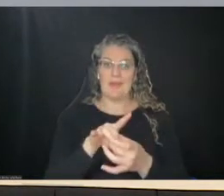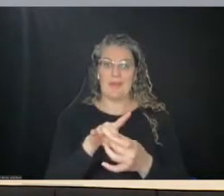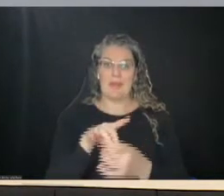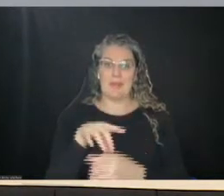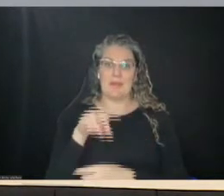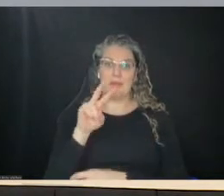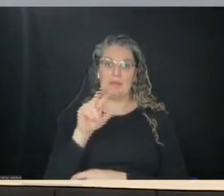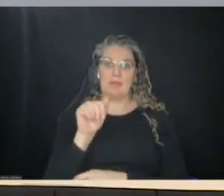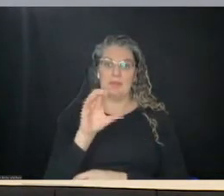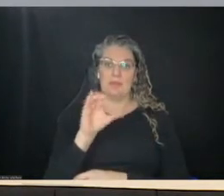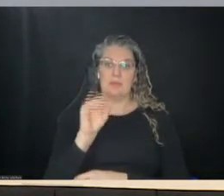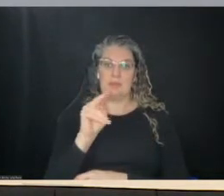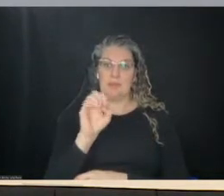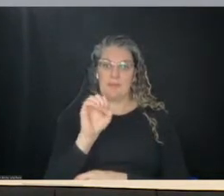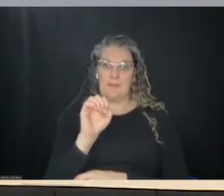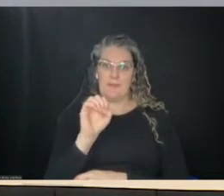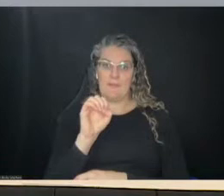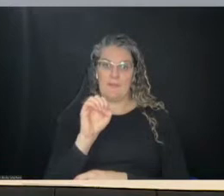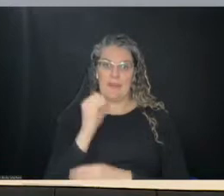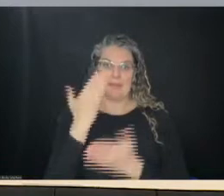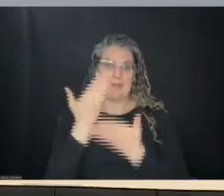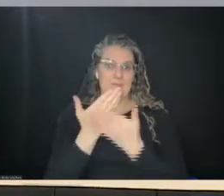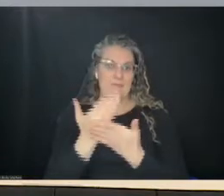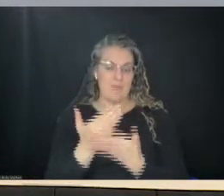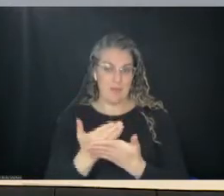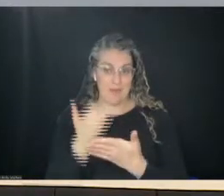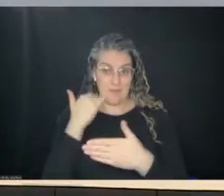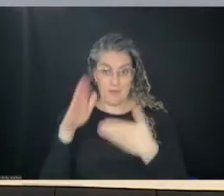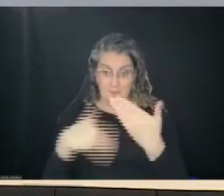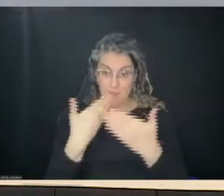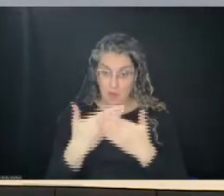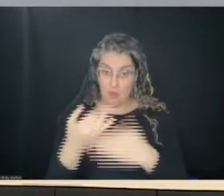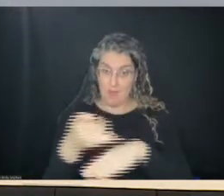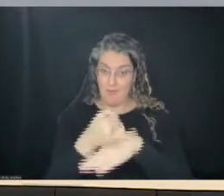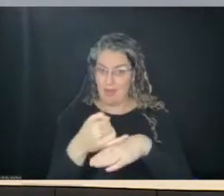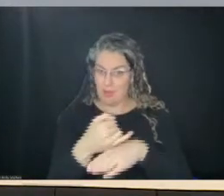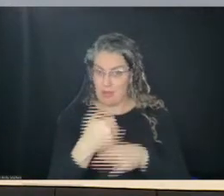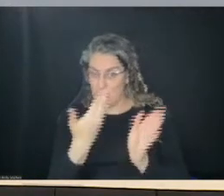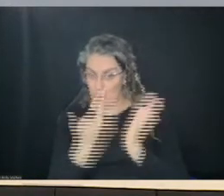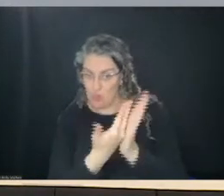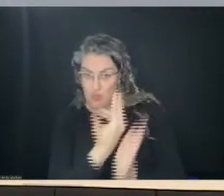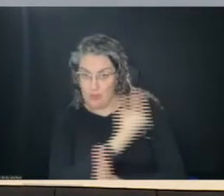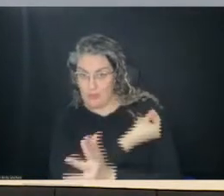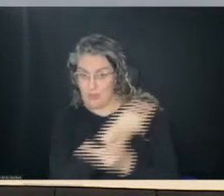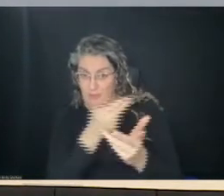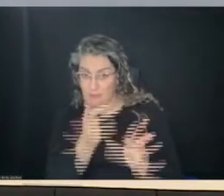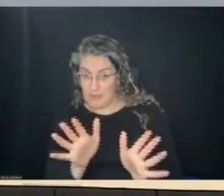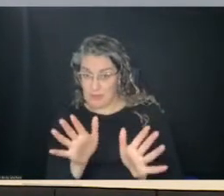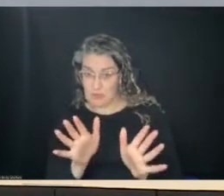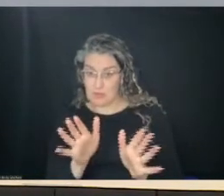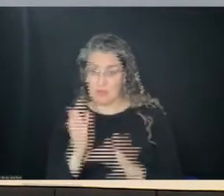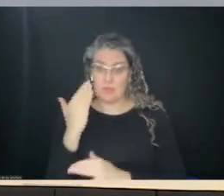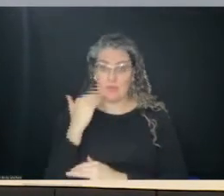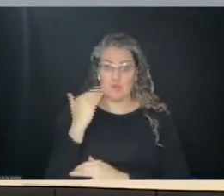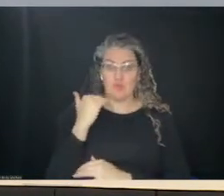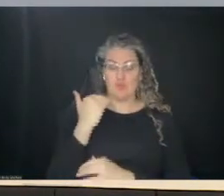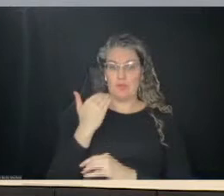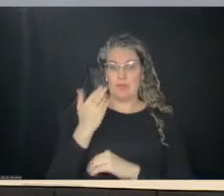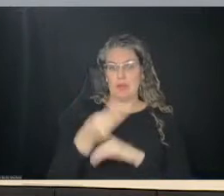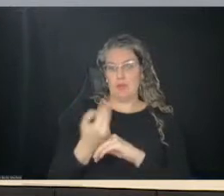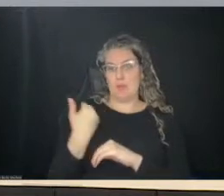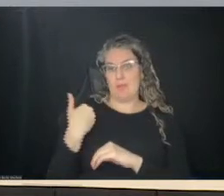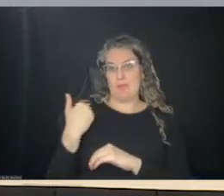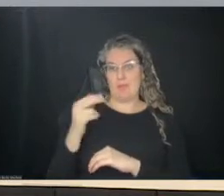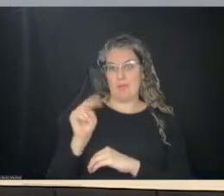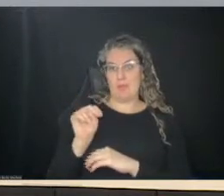who are traveling to Prince Edward Island from off-island. And I mean, a couple of days ago, the New Brunswick Health Minister basically stated that in